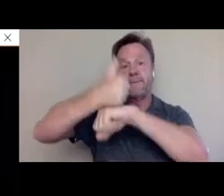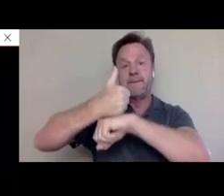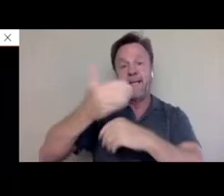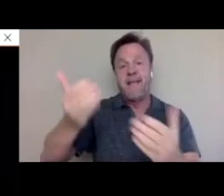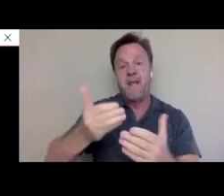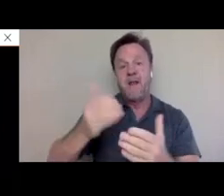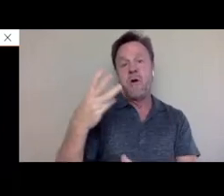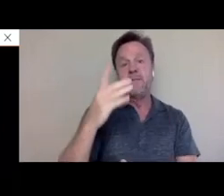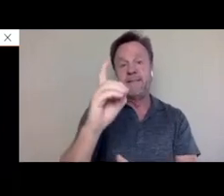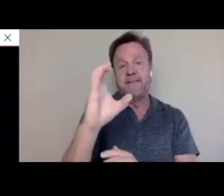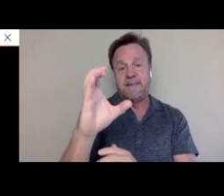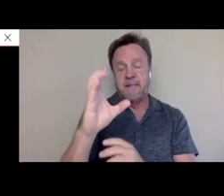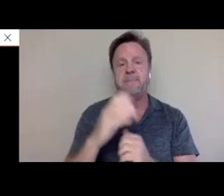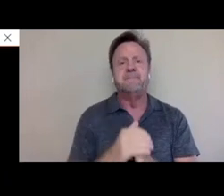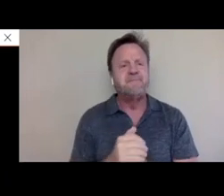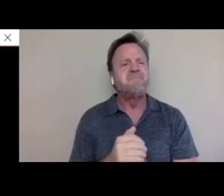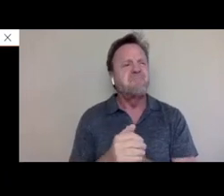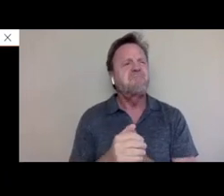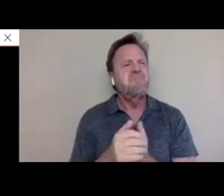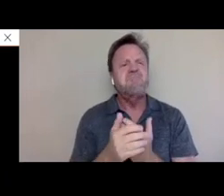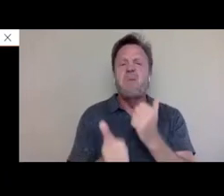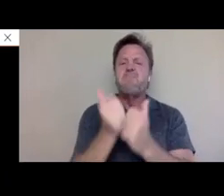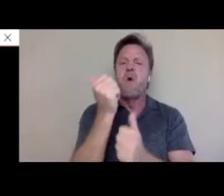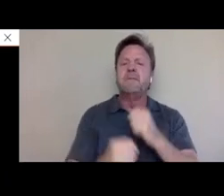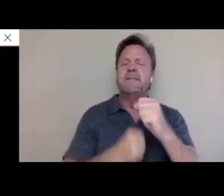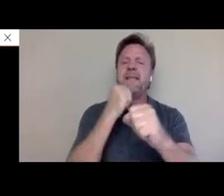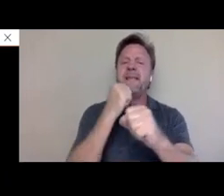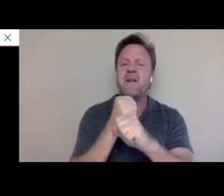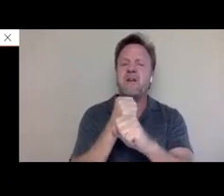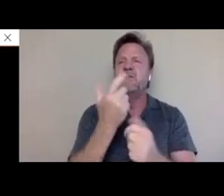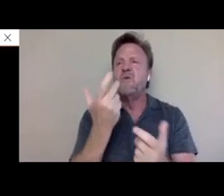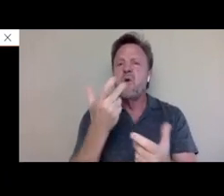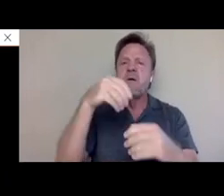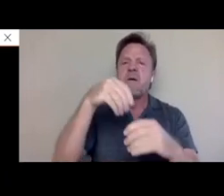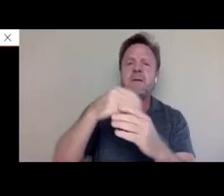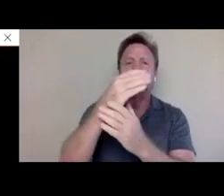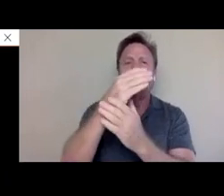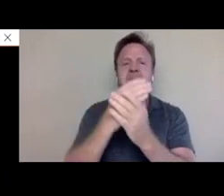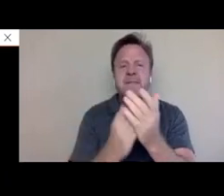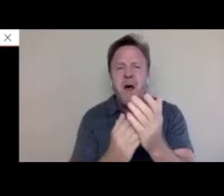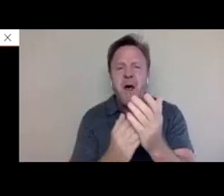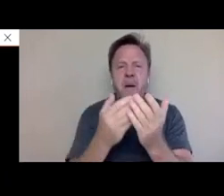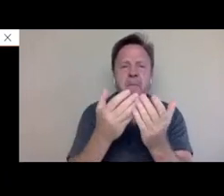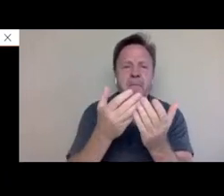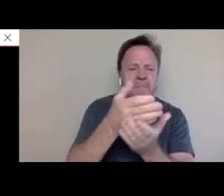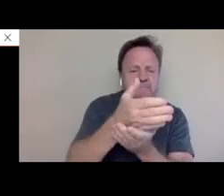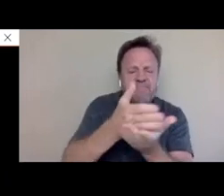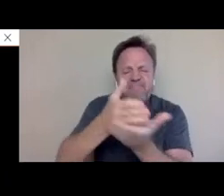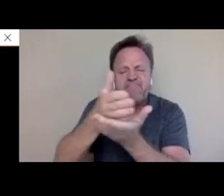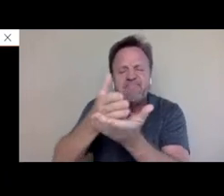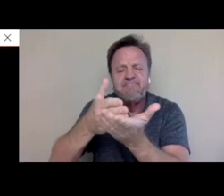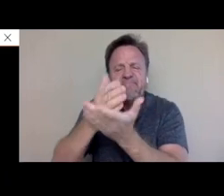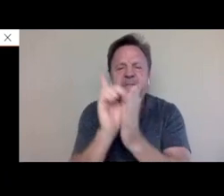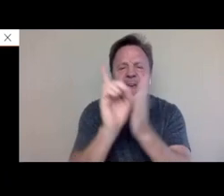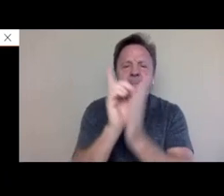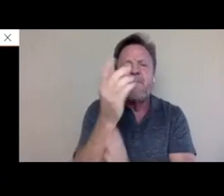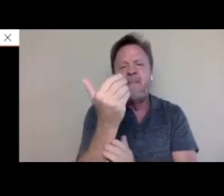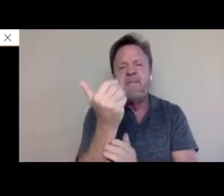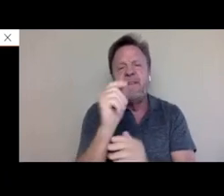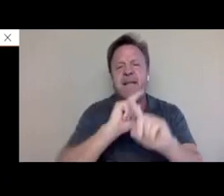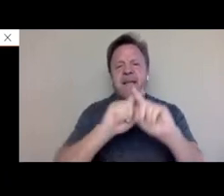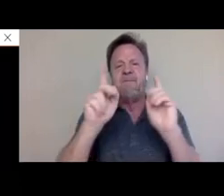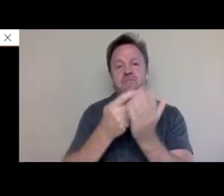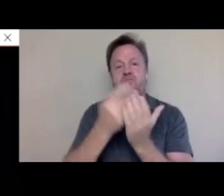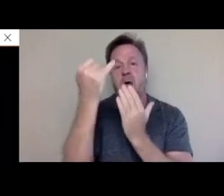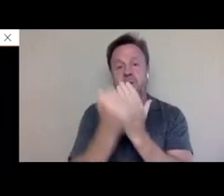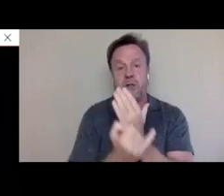in any given year, we're typically in some stage of development of about 15 different projects. Next slide,